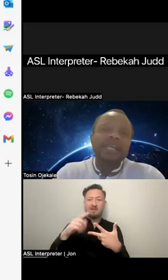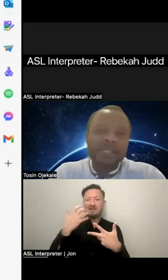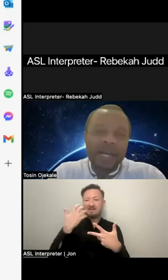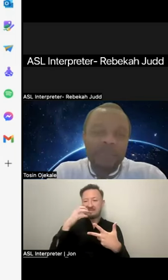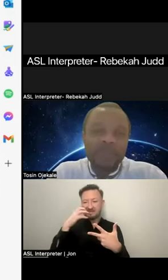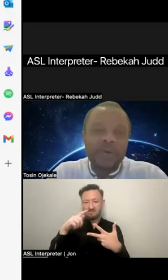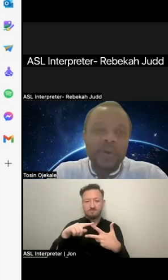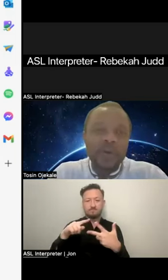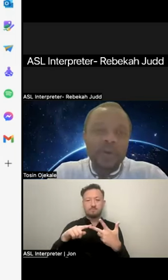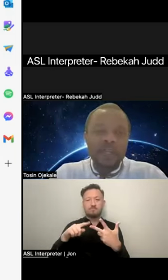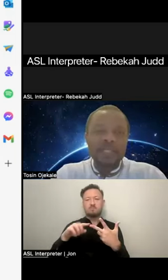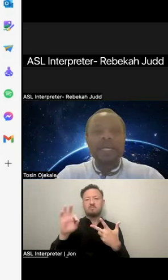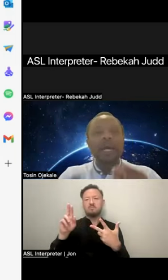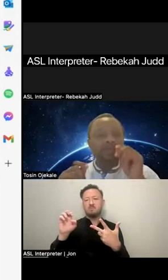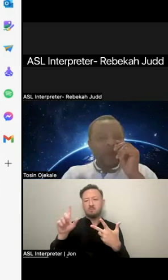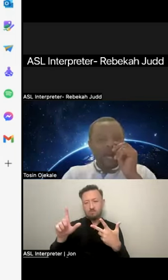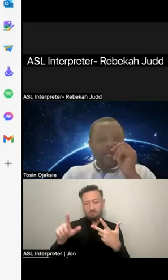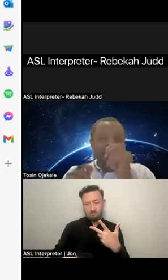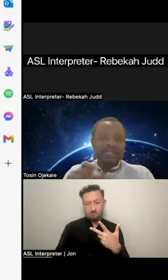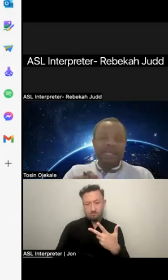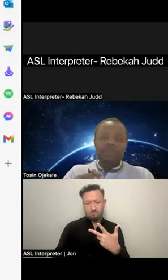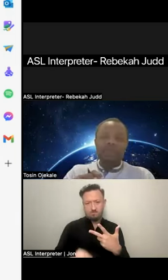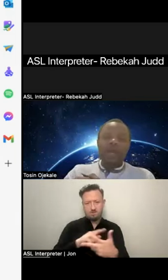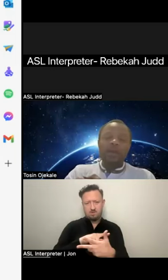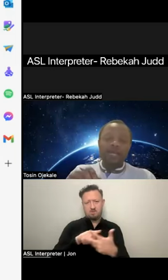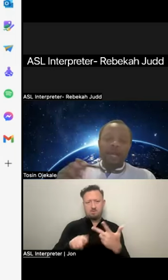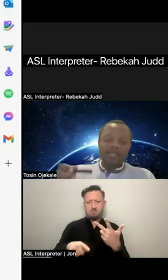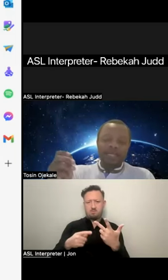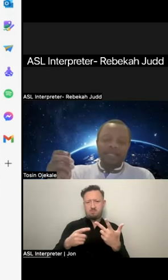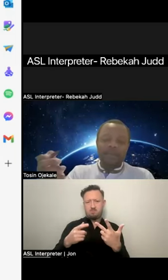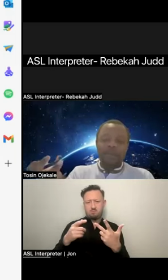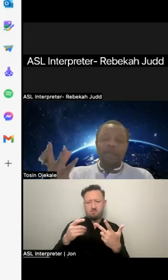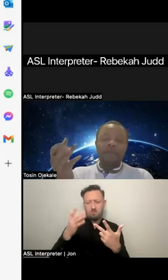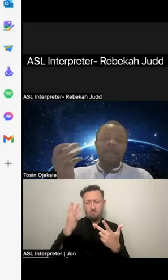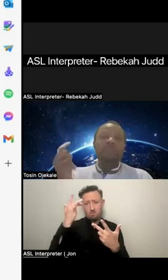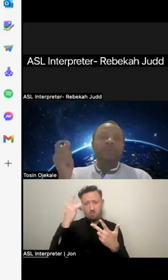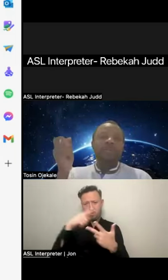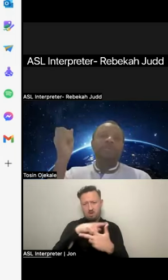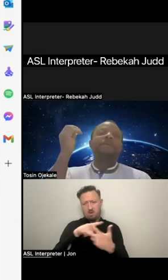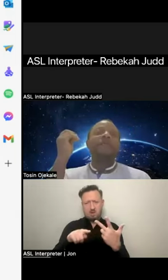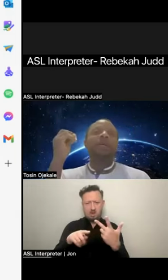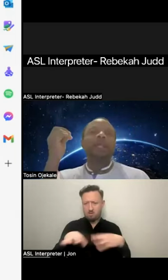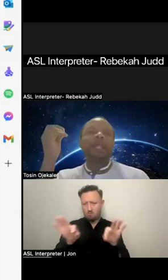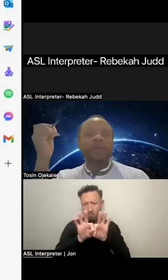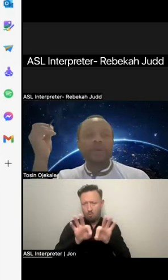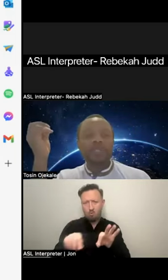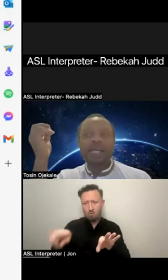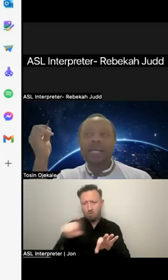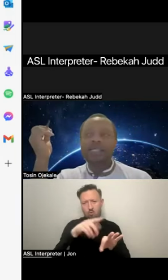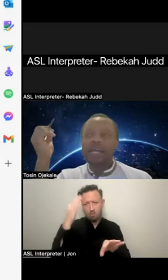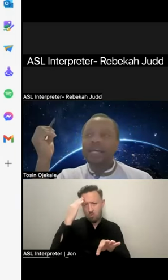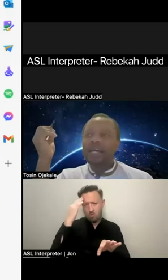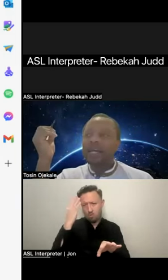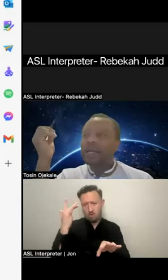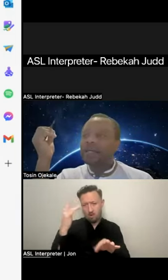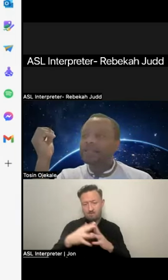different examples of all of this. And why are these examples very, very important? Now, because